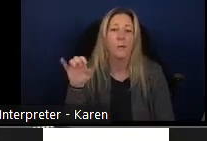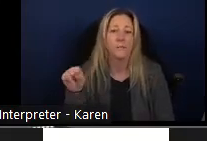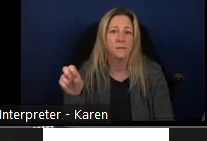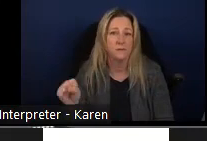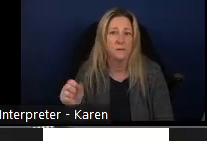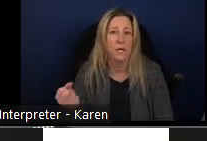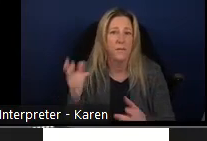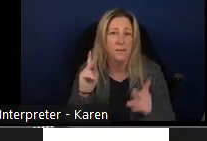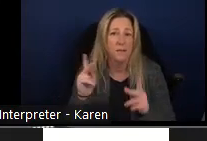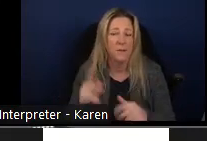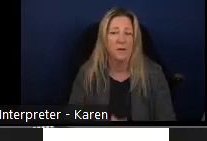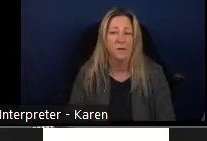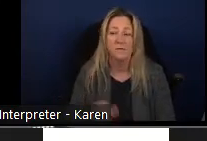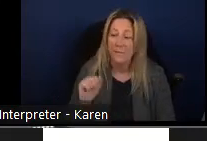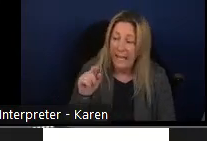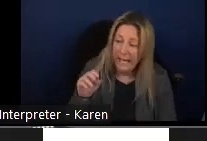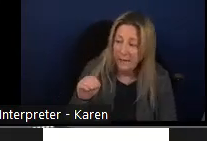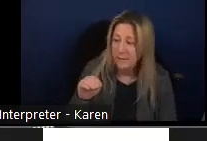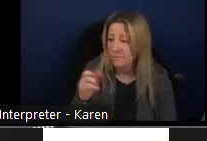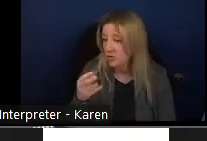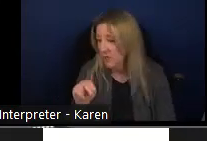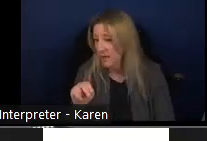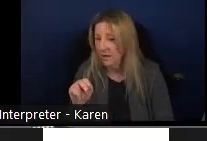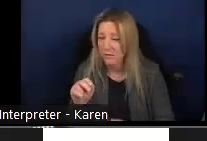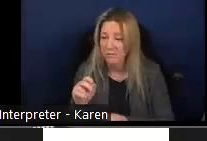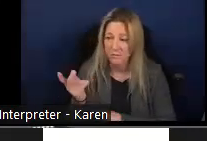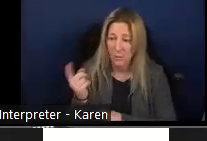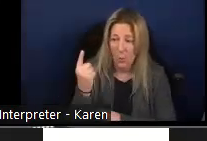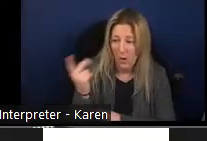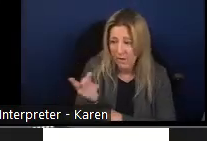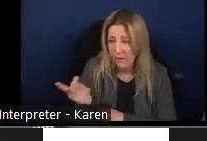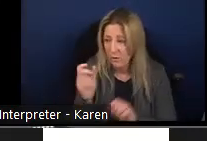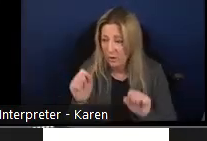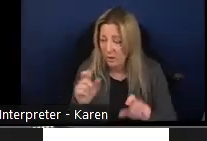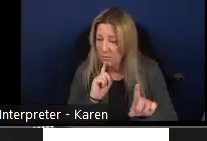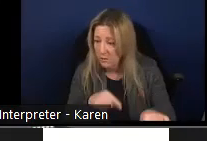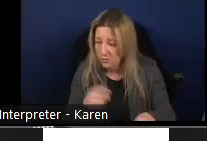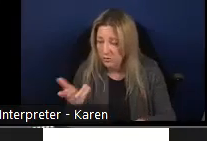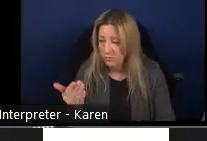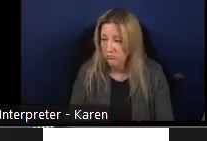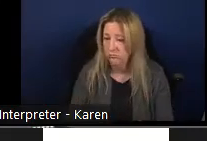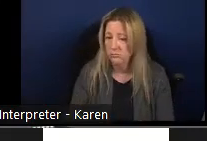So Adam or Jen, would you guys be able to address those two questions?